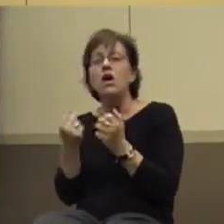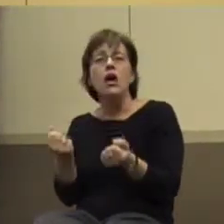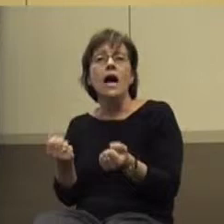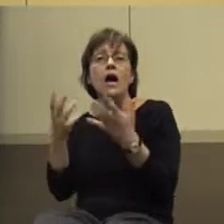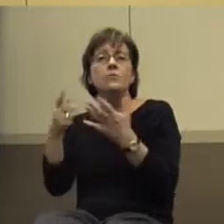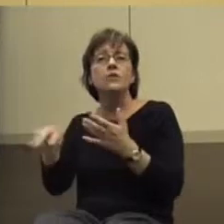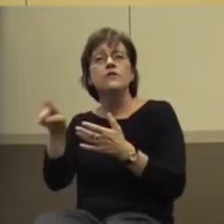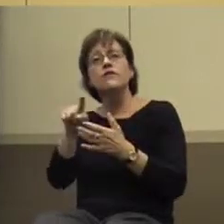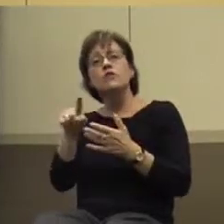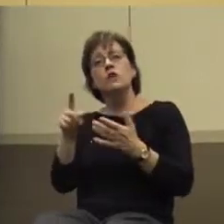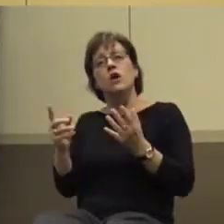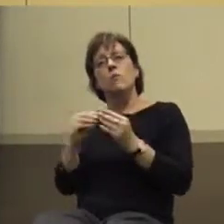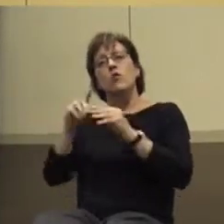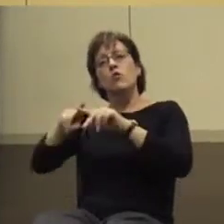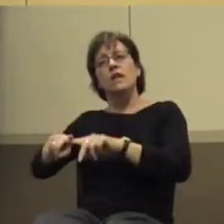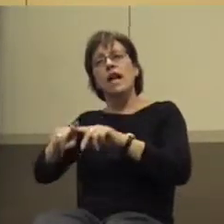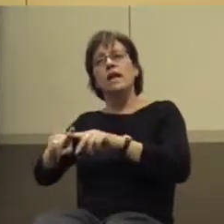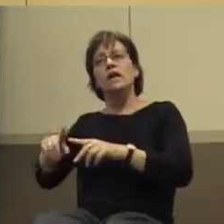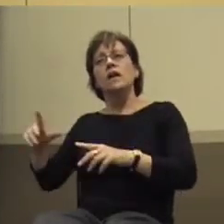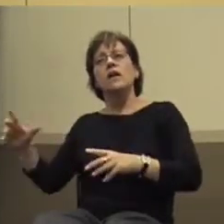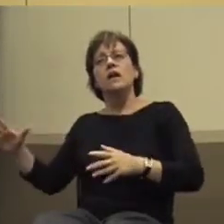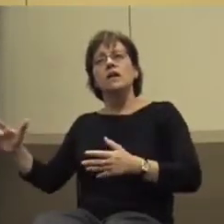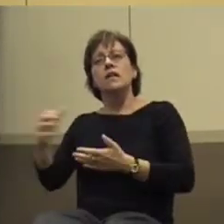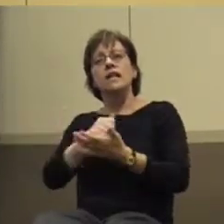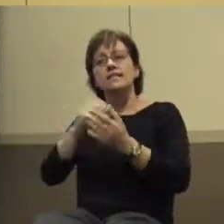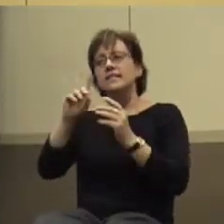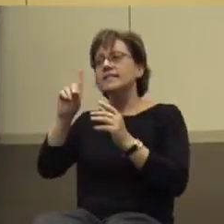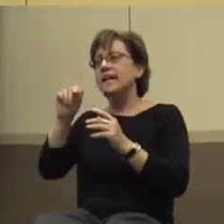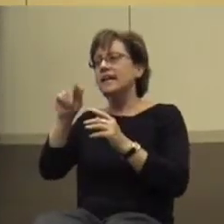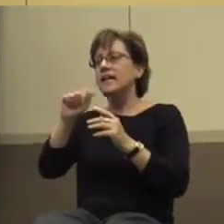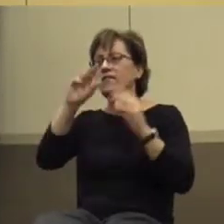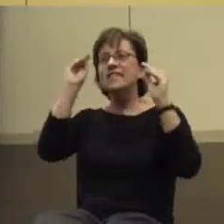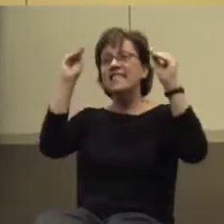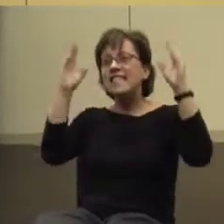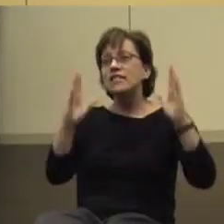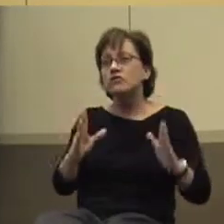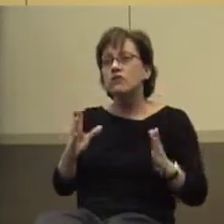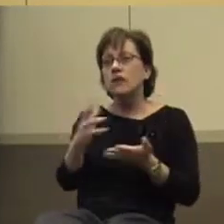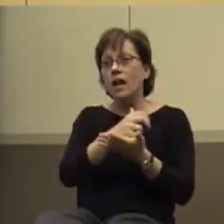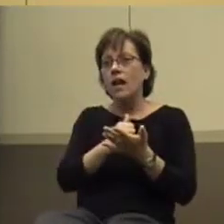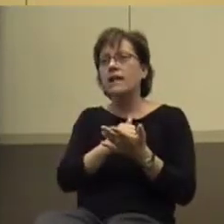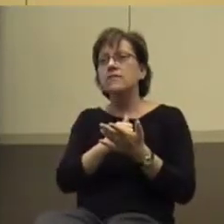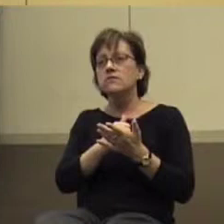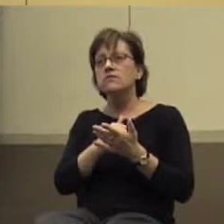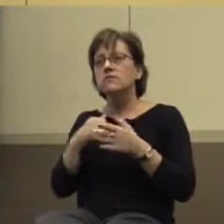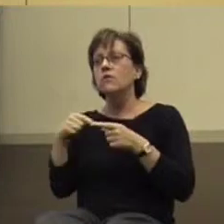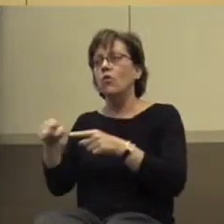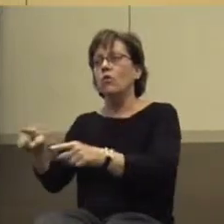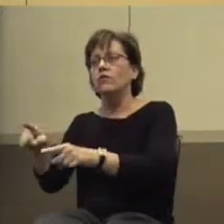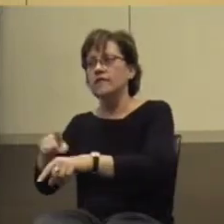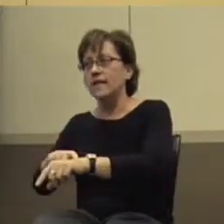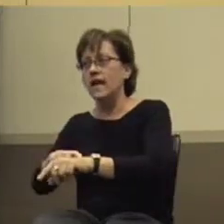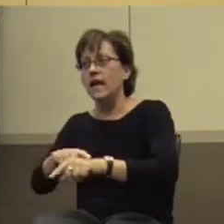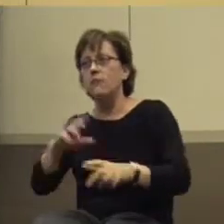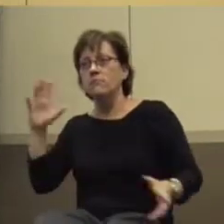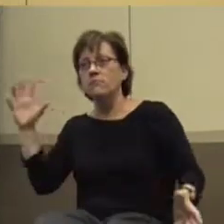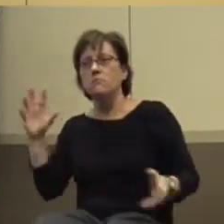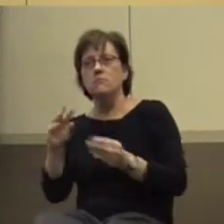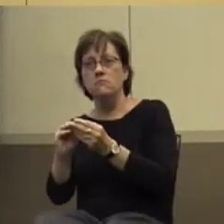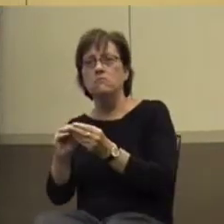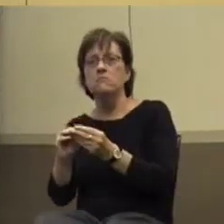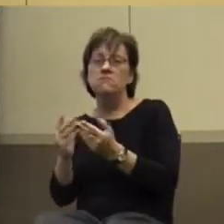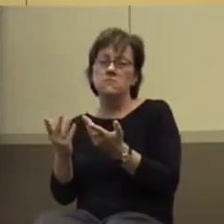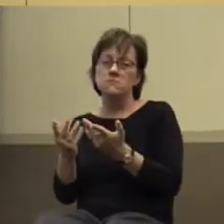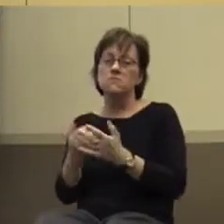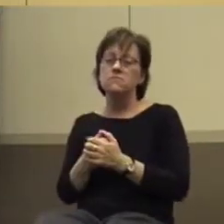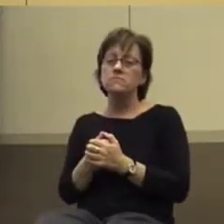teacher kind of collects over time? Yeah, a little bit more. I'm not getting hands anymore. I'm